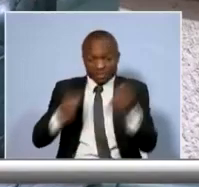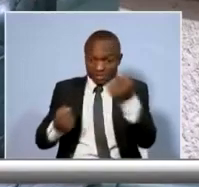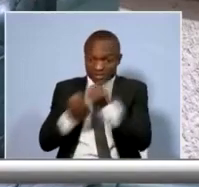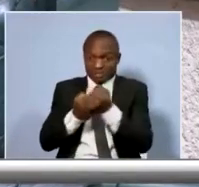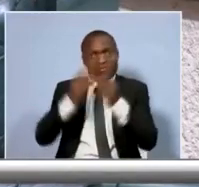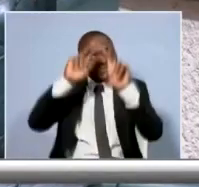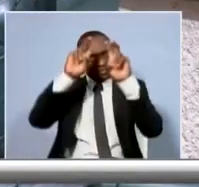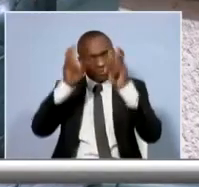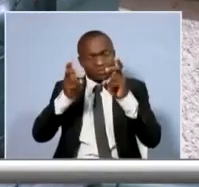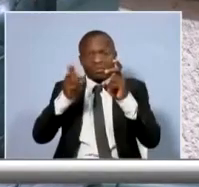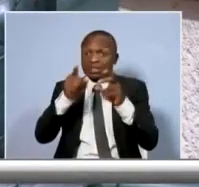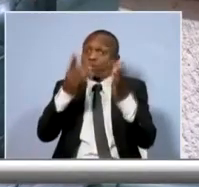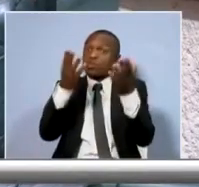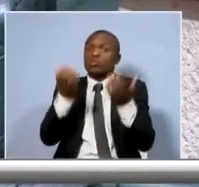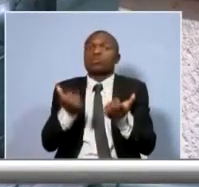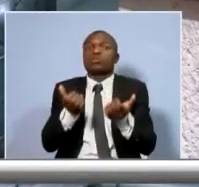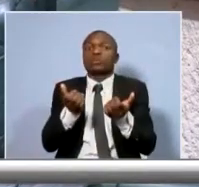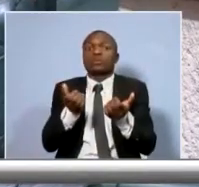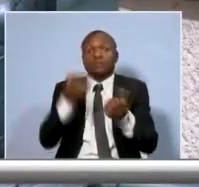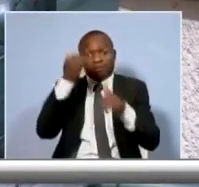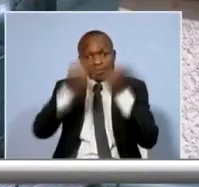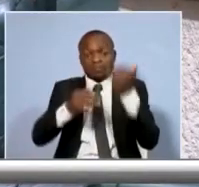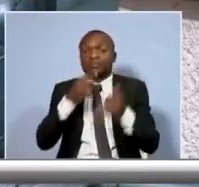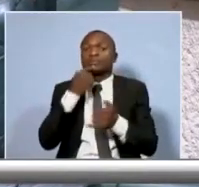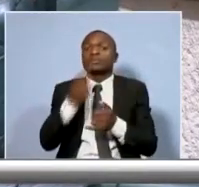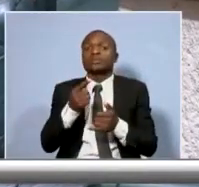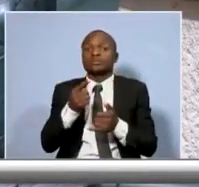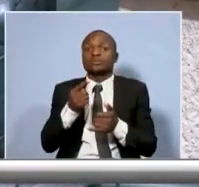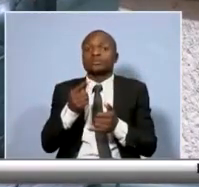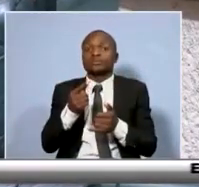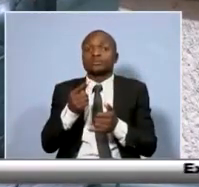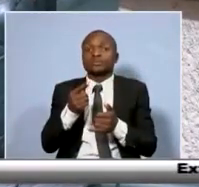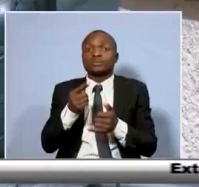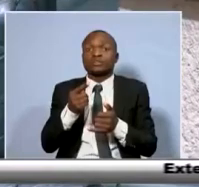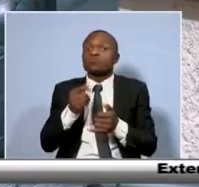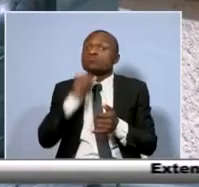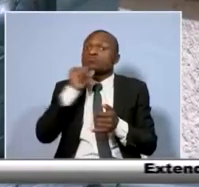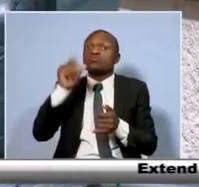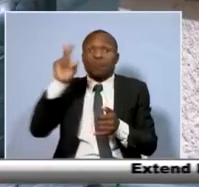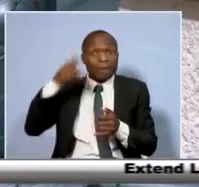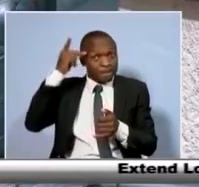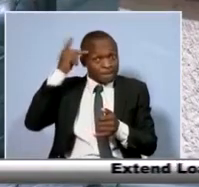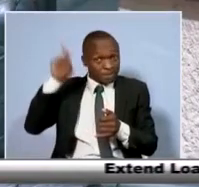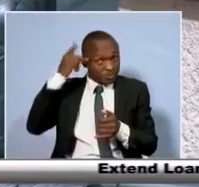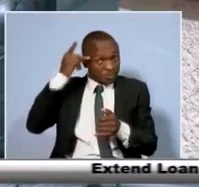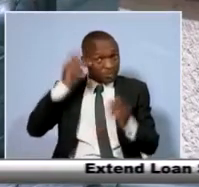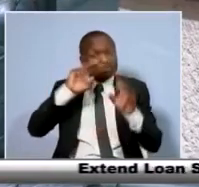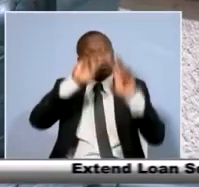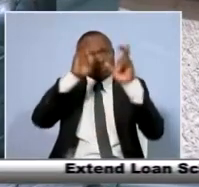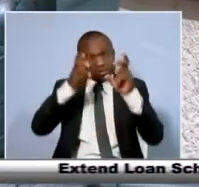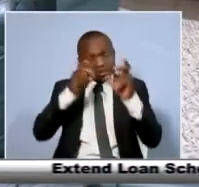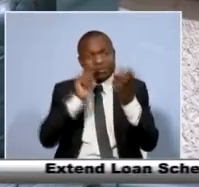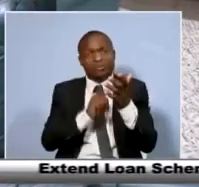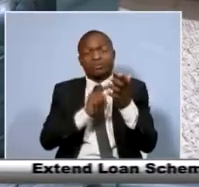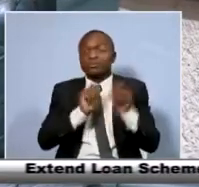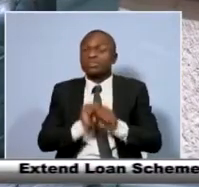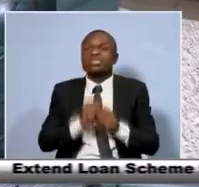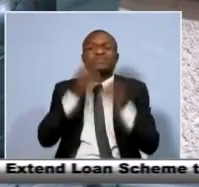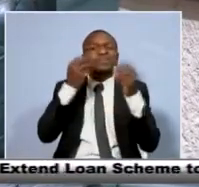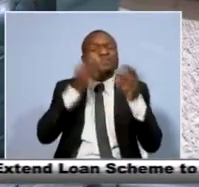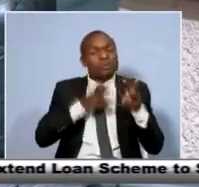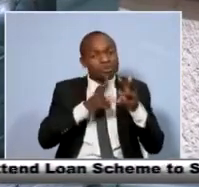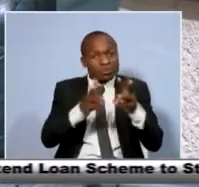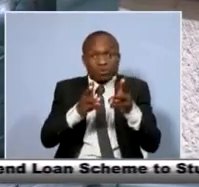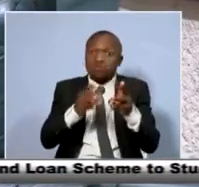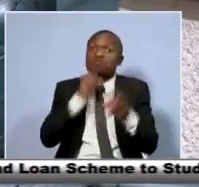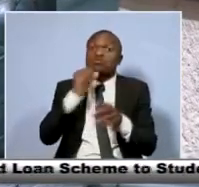this motion, I would like to conclude by saying that it is a non-controversial motion. There are many ways of looking at this motion